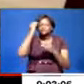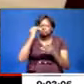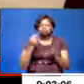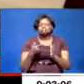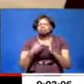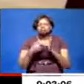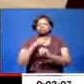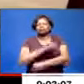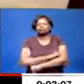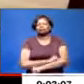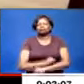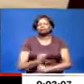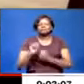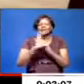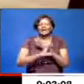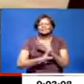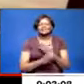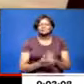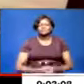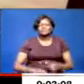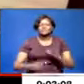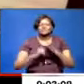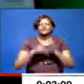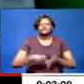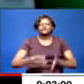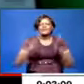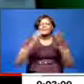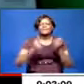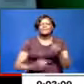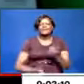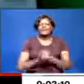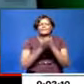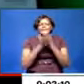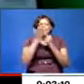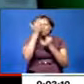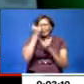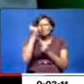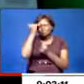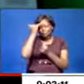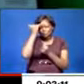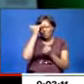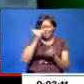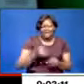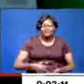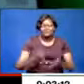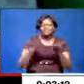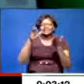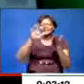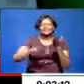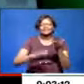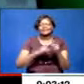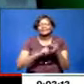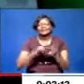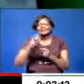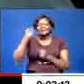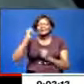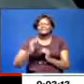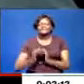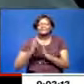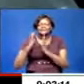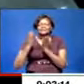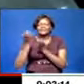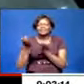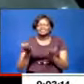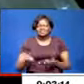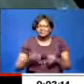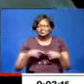schools countrywide. The Ministry of Roads has been assisted in the identification of road reserves, while the Kenya Forestry Services